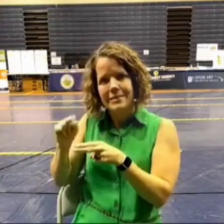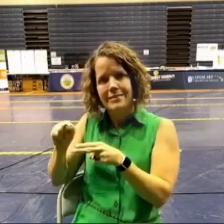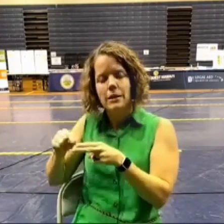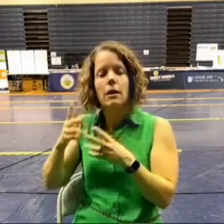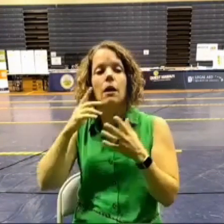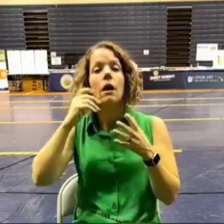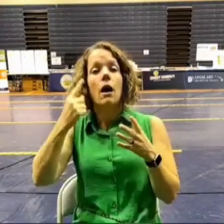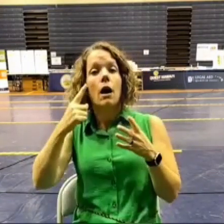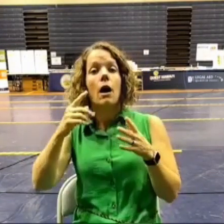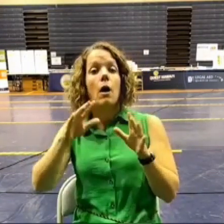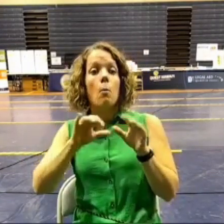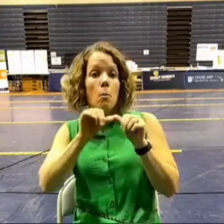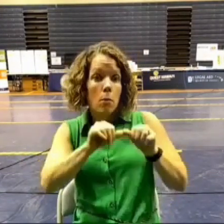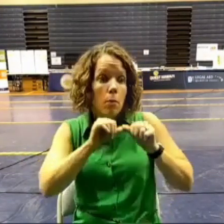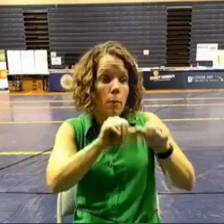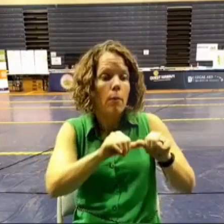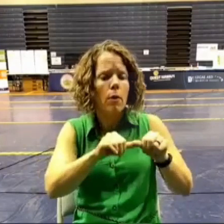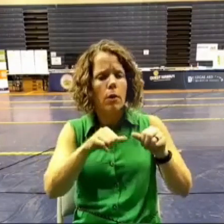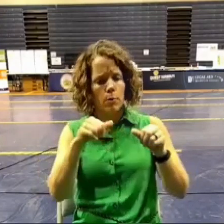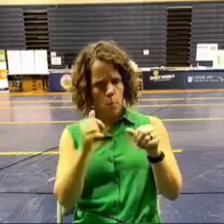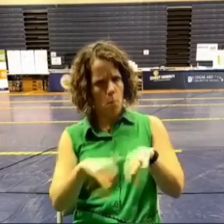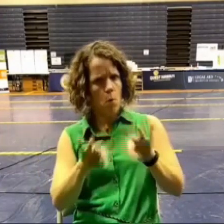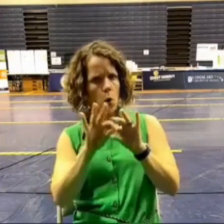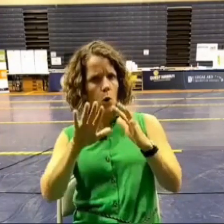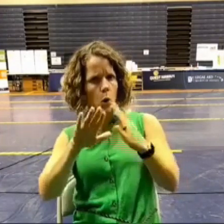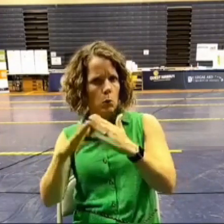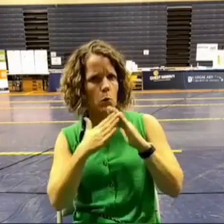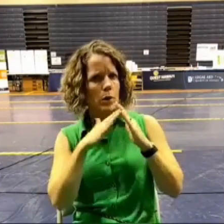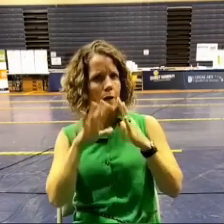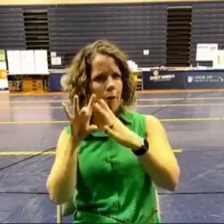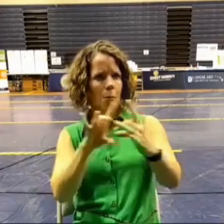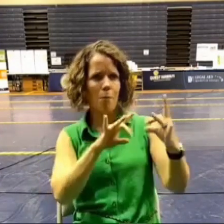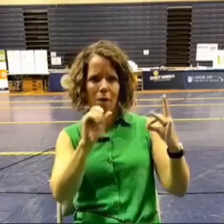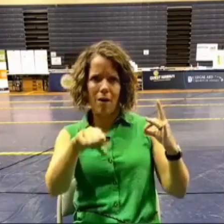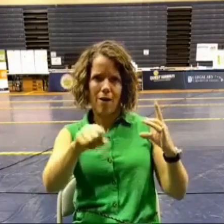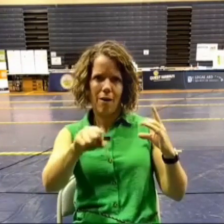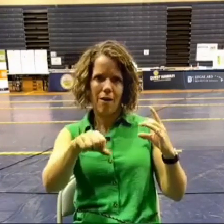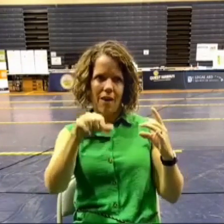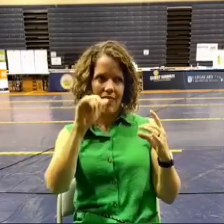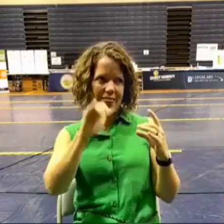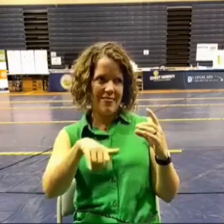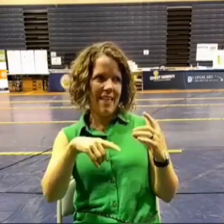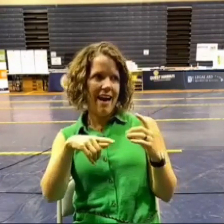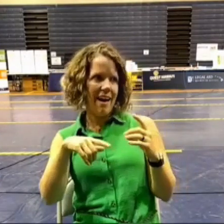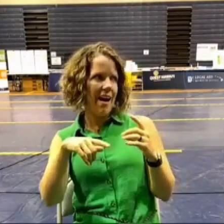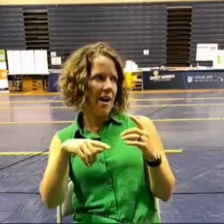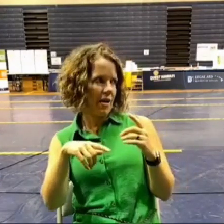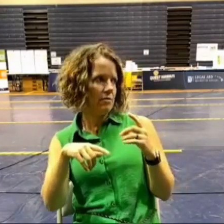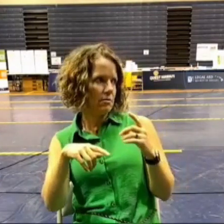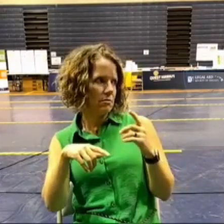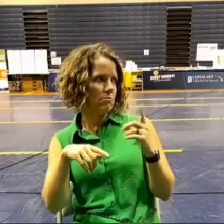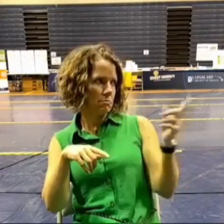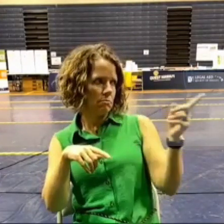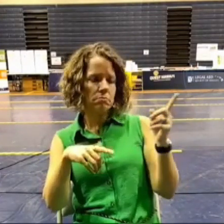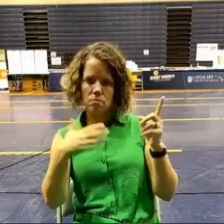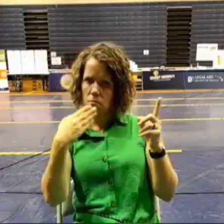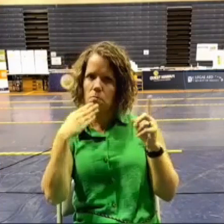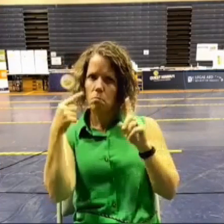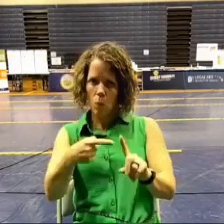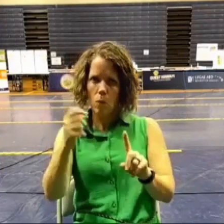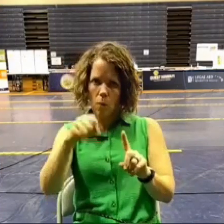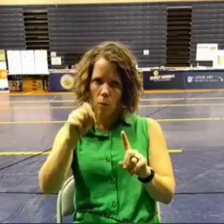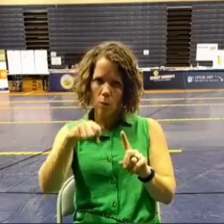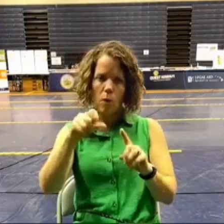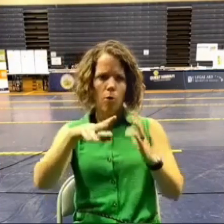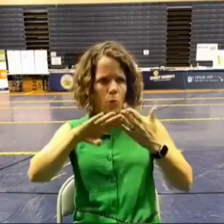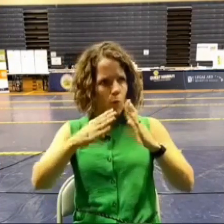whole idea. Now, we did consider that for the permanent site. And I think that's the part you have a legitimate